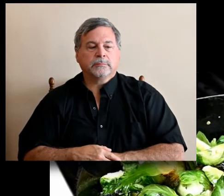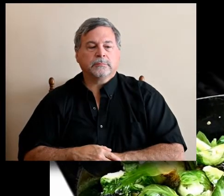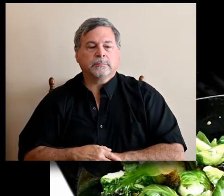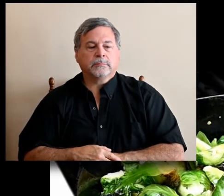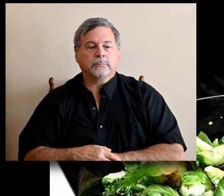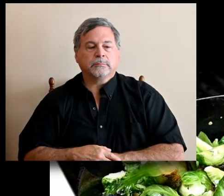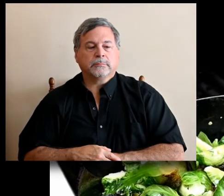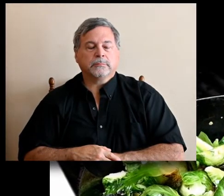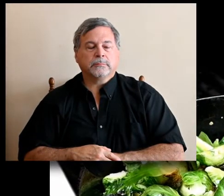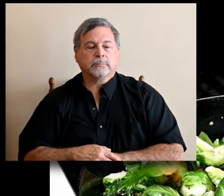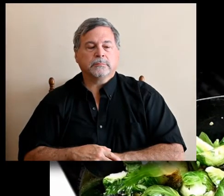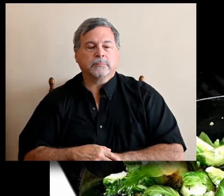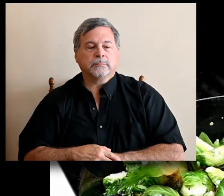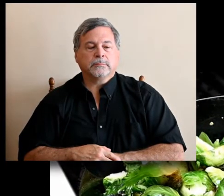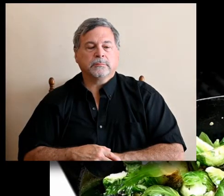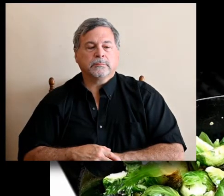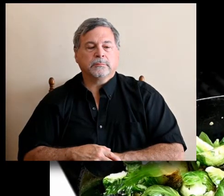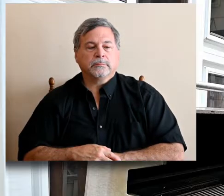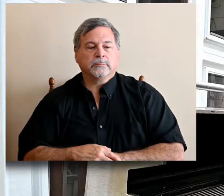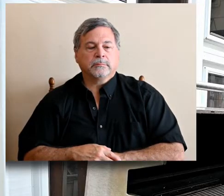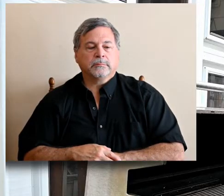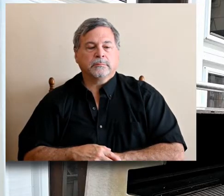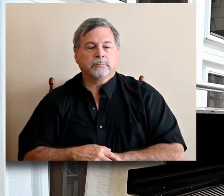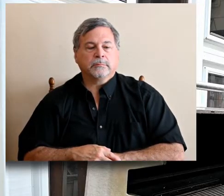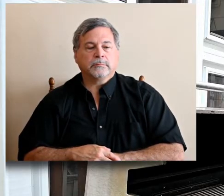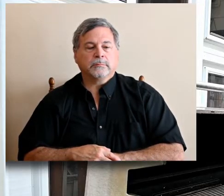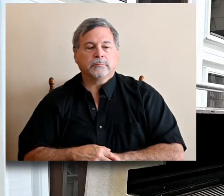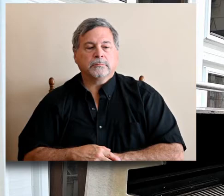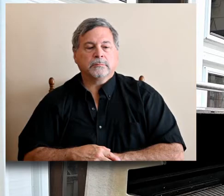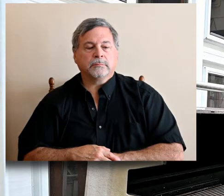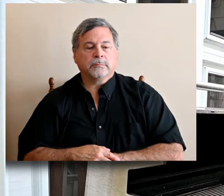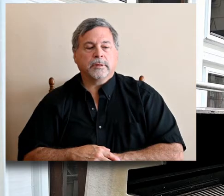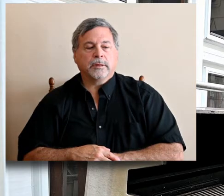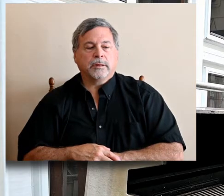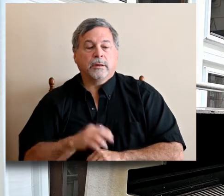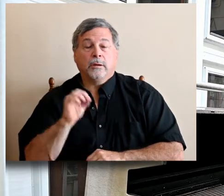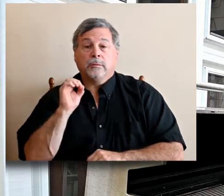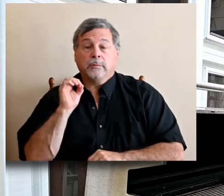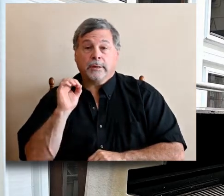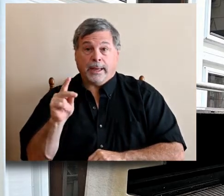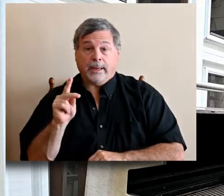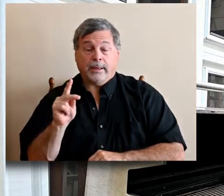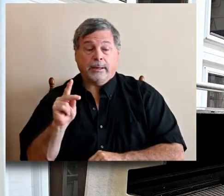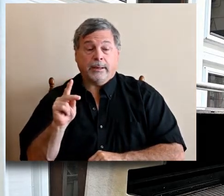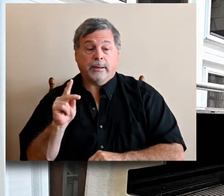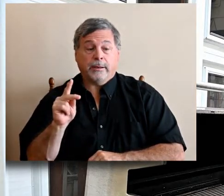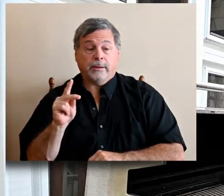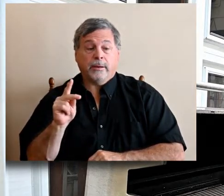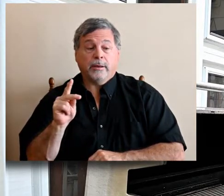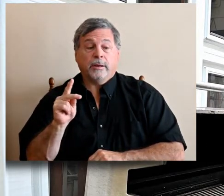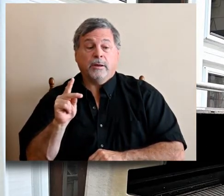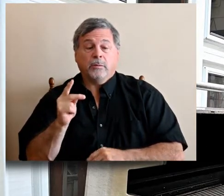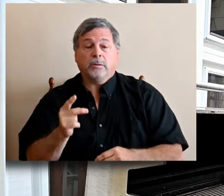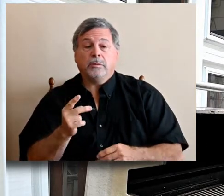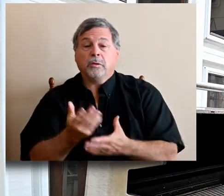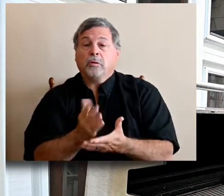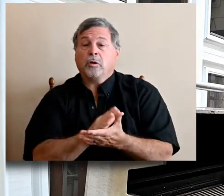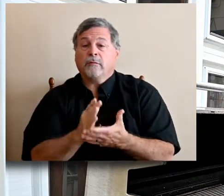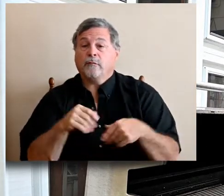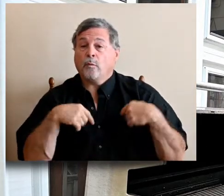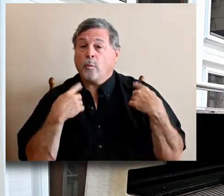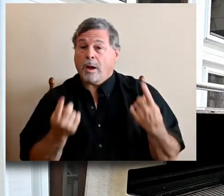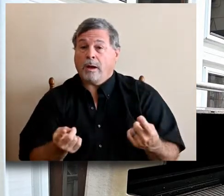Okay, So we've been roasting this for a